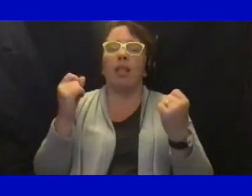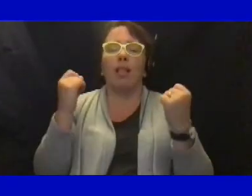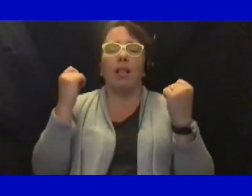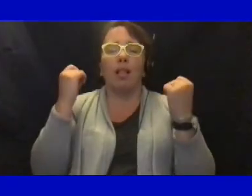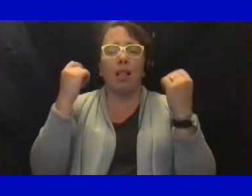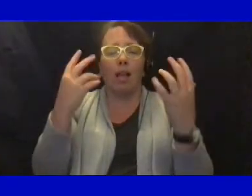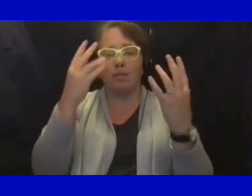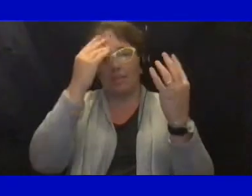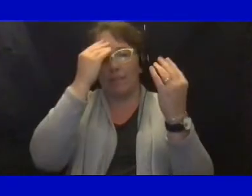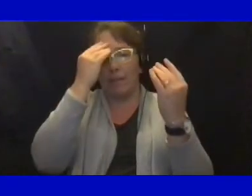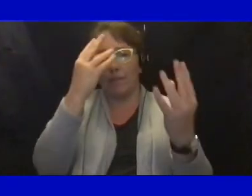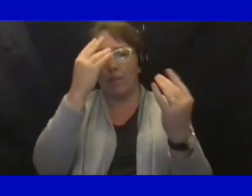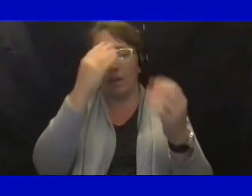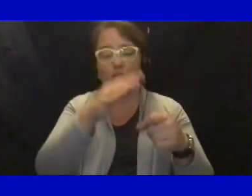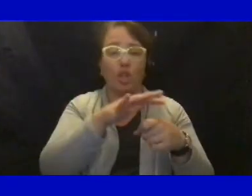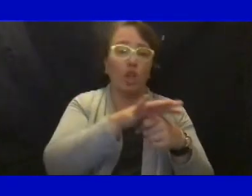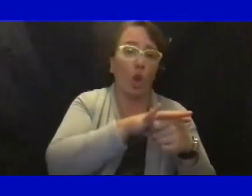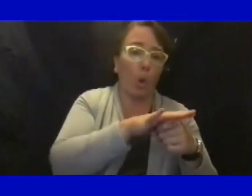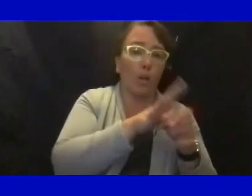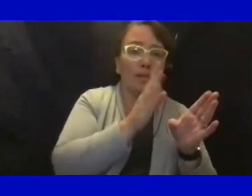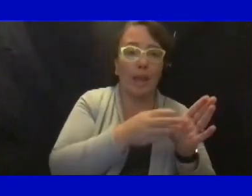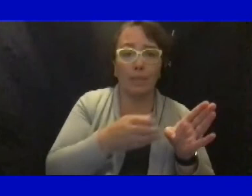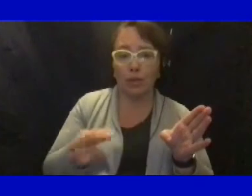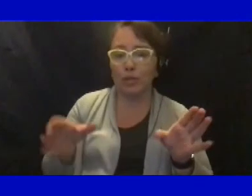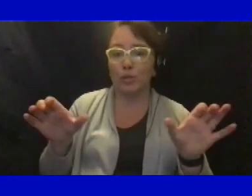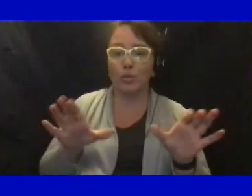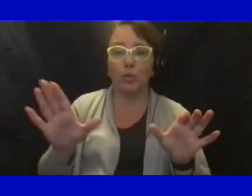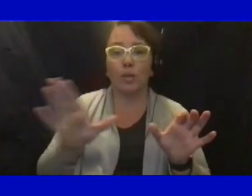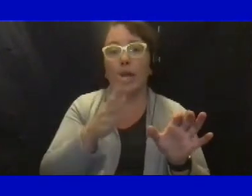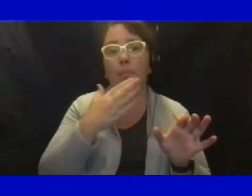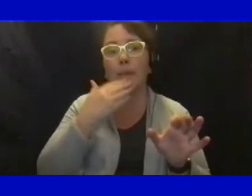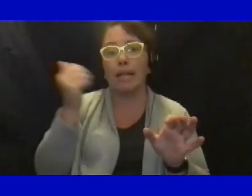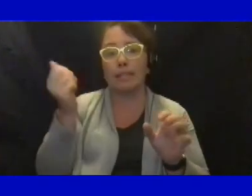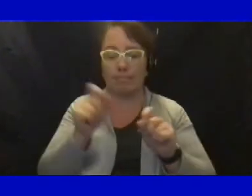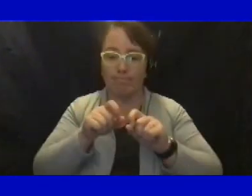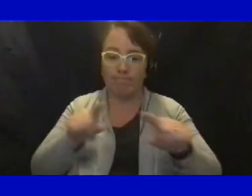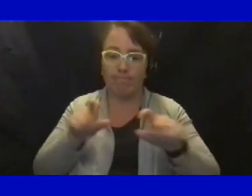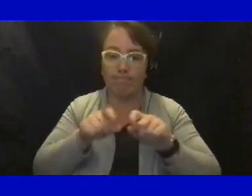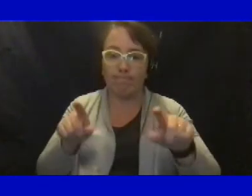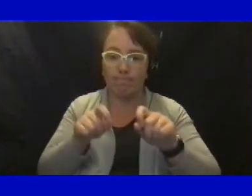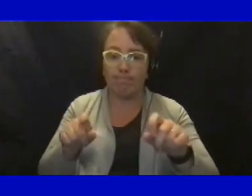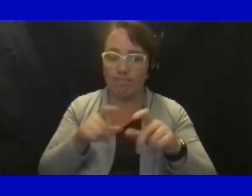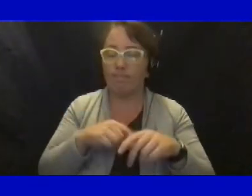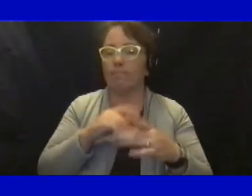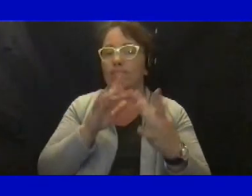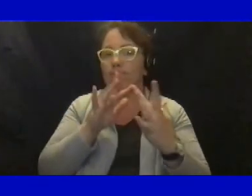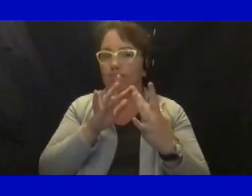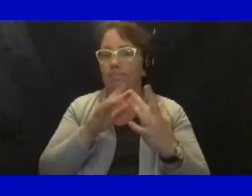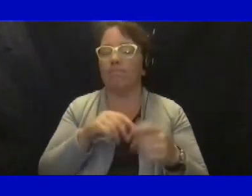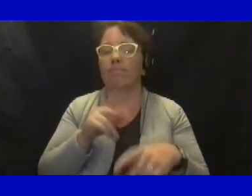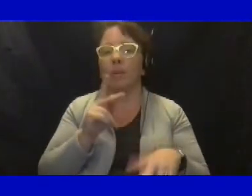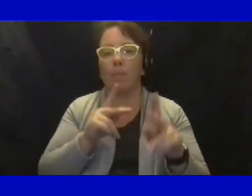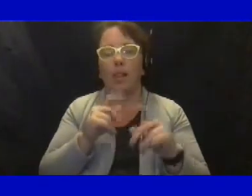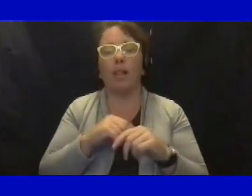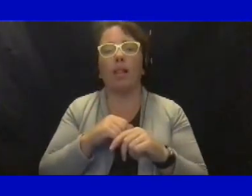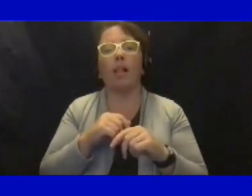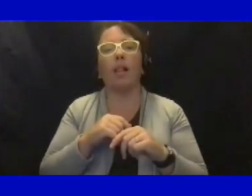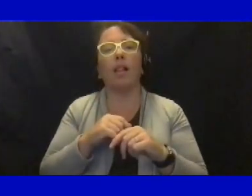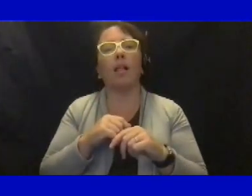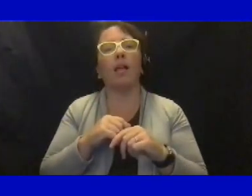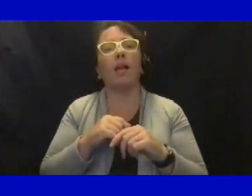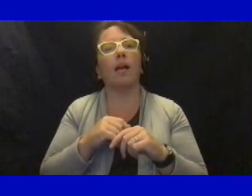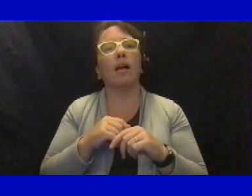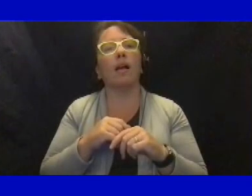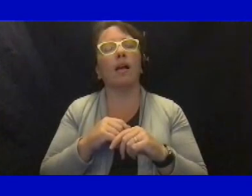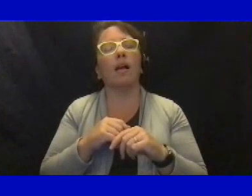local neighbors who do their best to try and put out information, and we understand that there's a sense of community, but they're